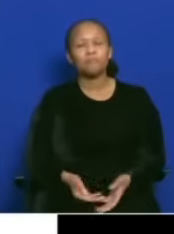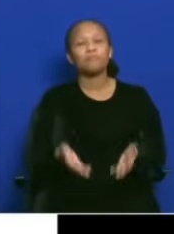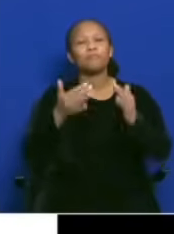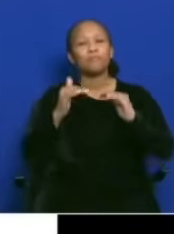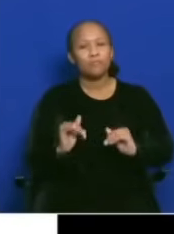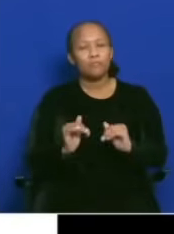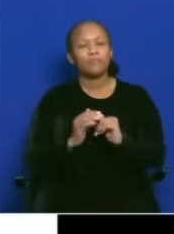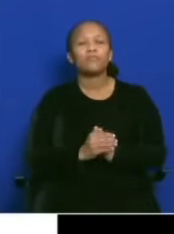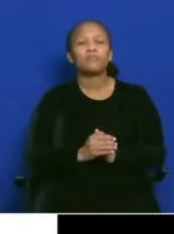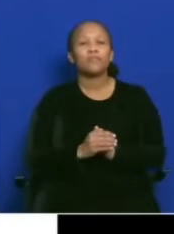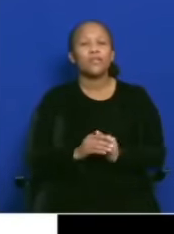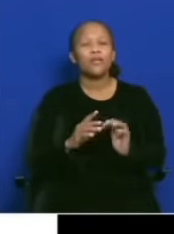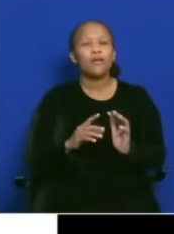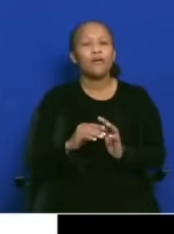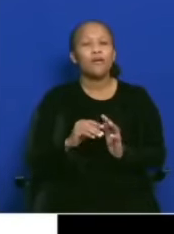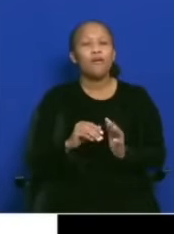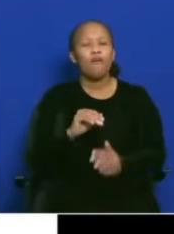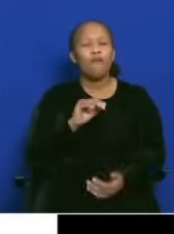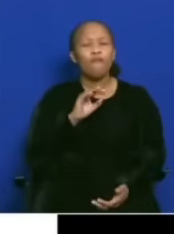5130.